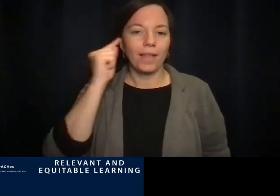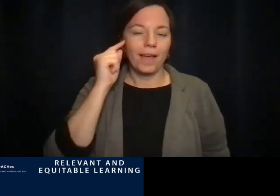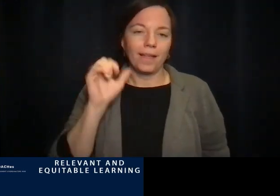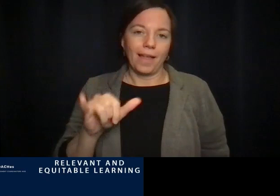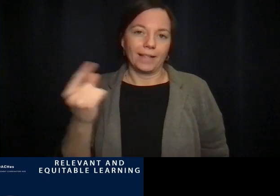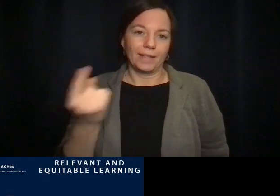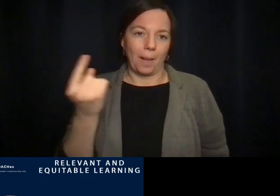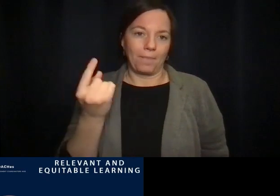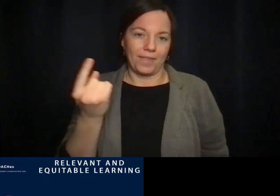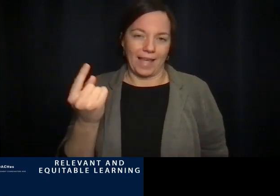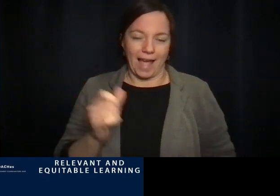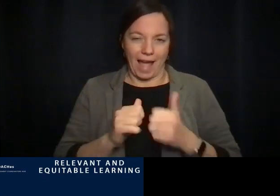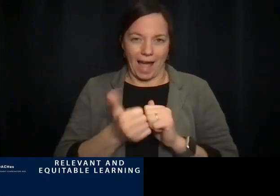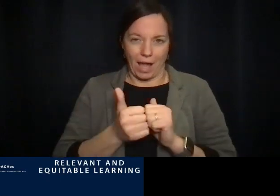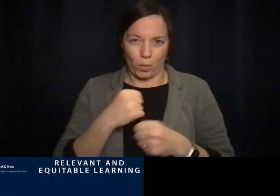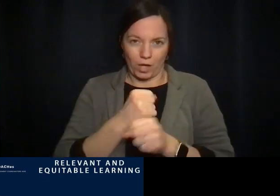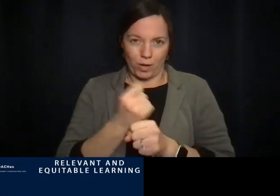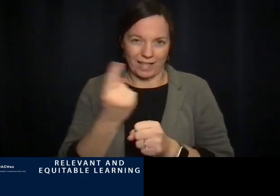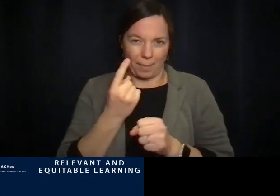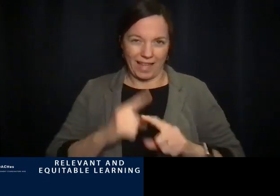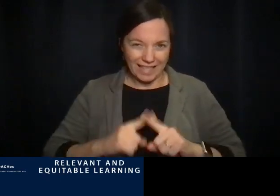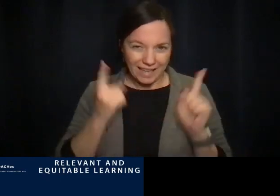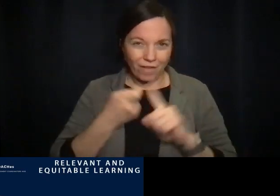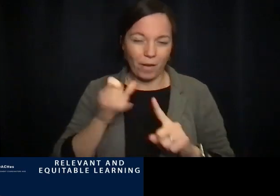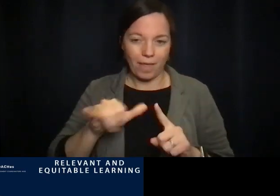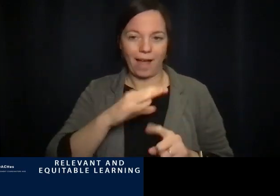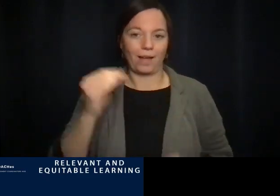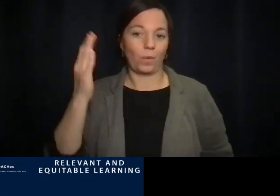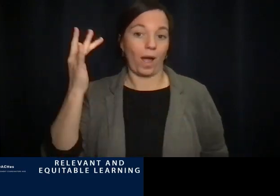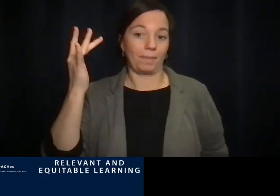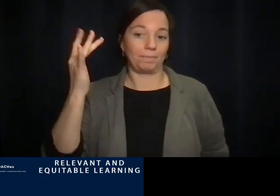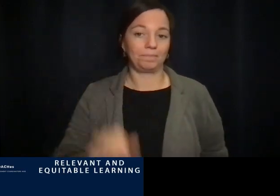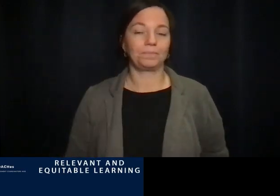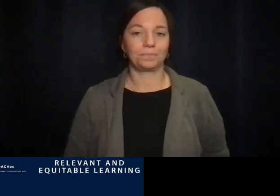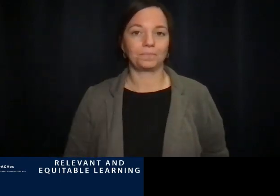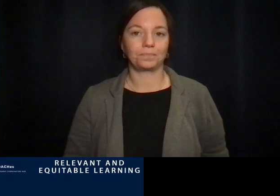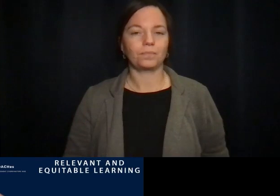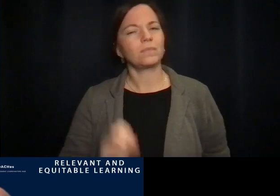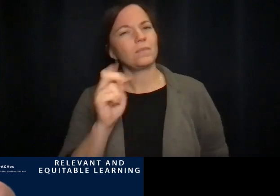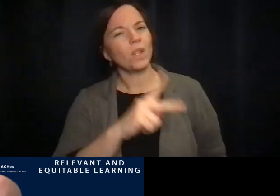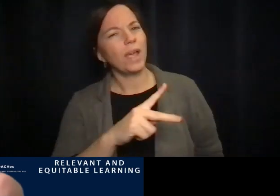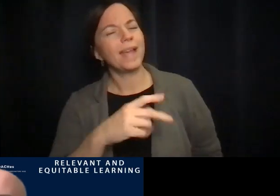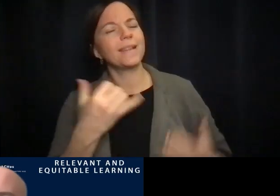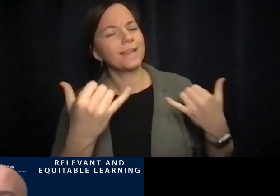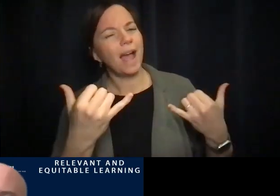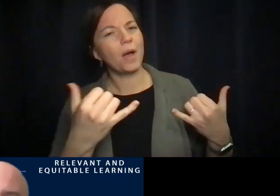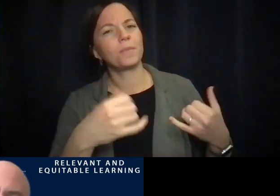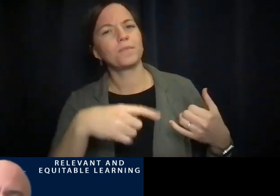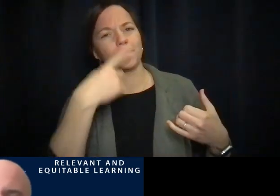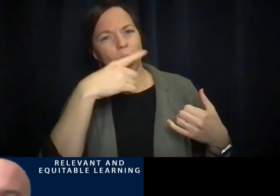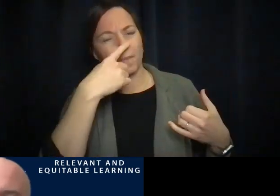the things that, how do we create something different from that and why? So now, Aeron, if I could follow